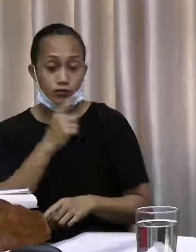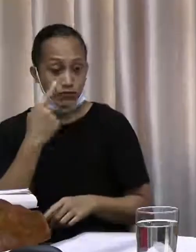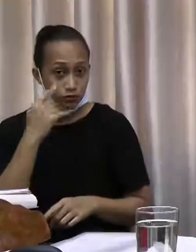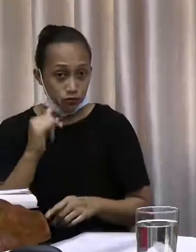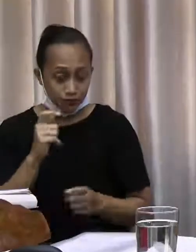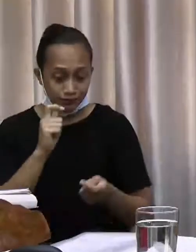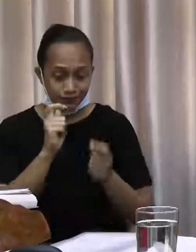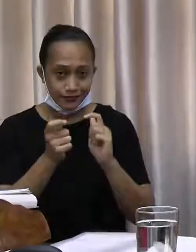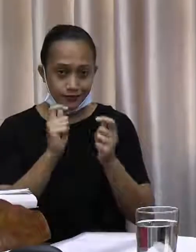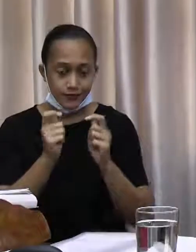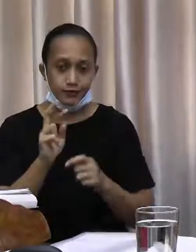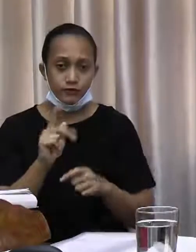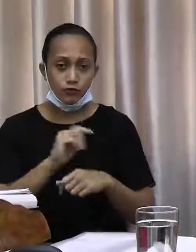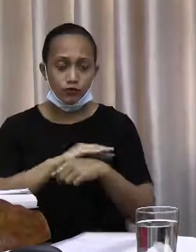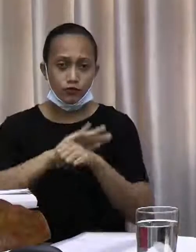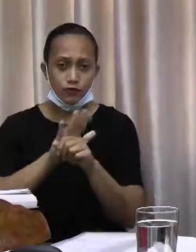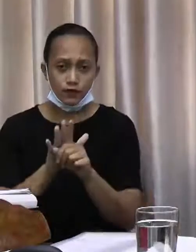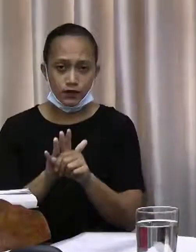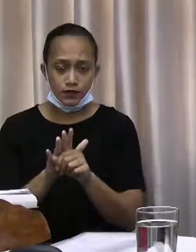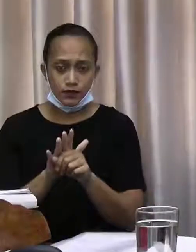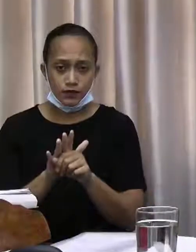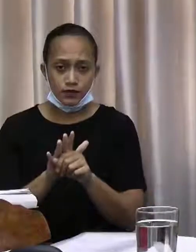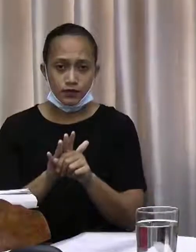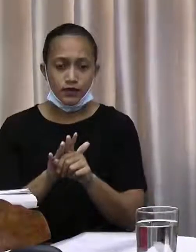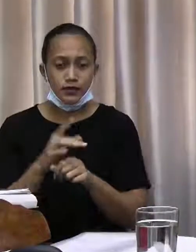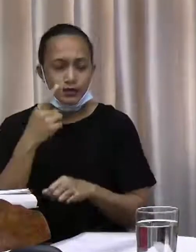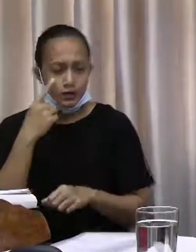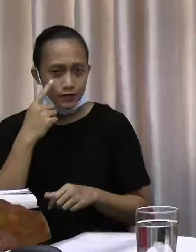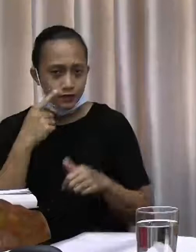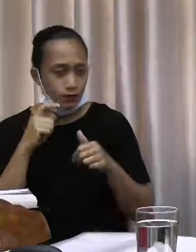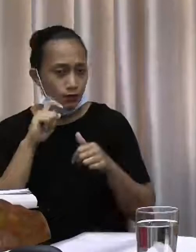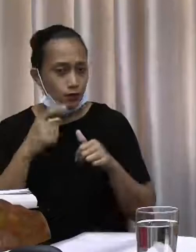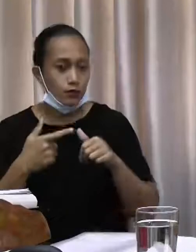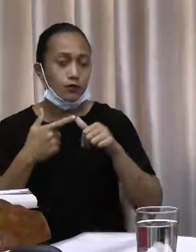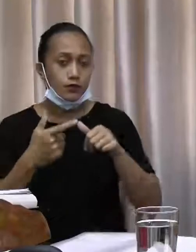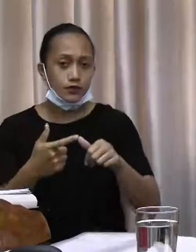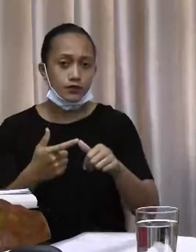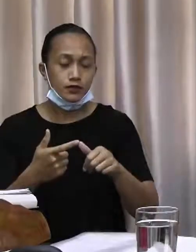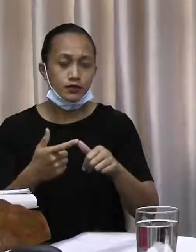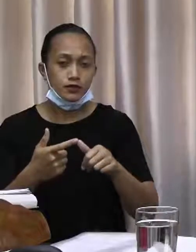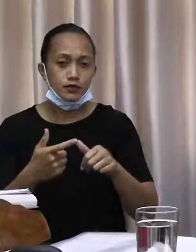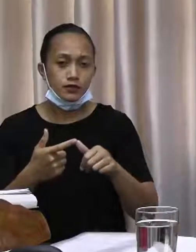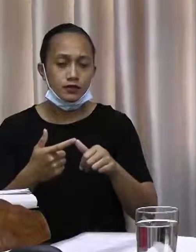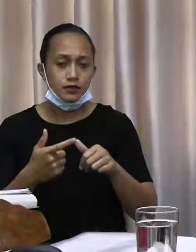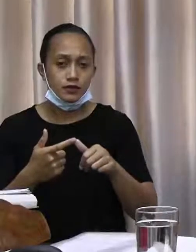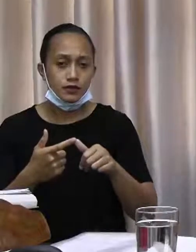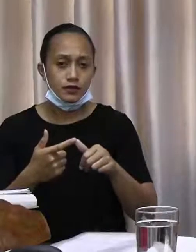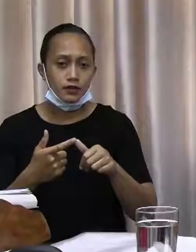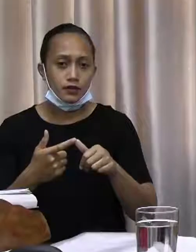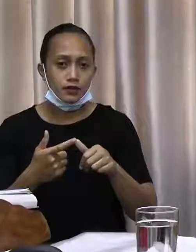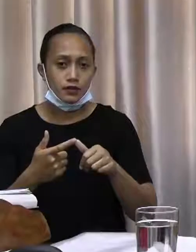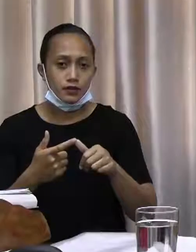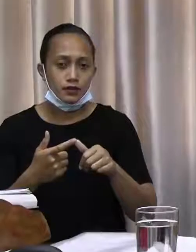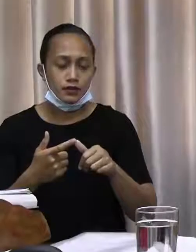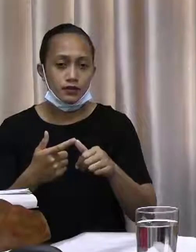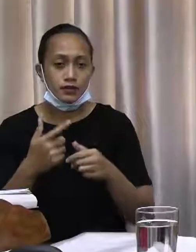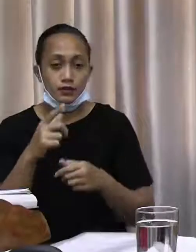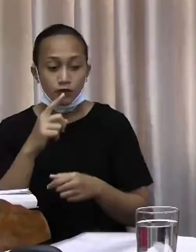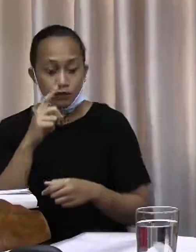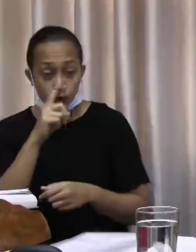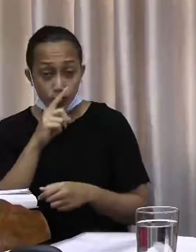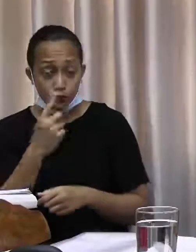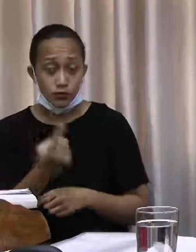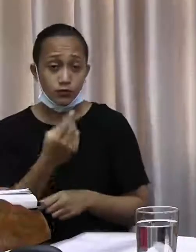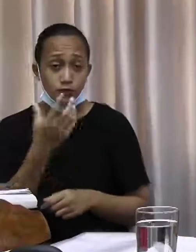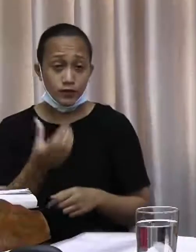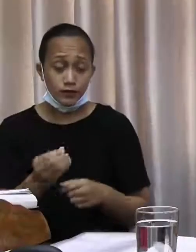le koviti. Mataituina matali atu i tūlanga o ngaonga e tūlai mai inisi ua afia